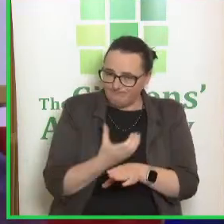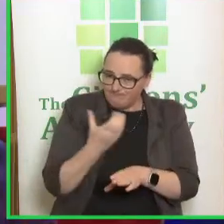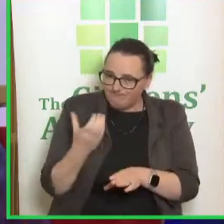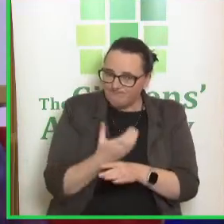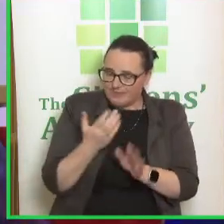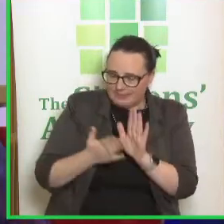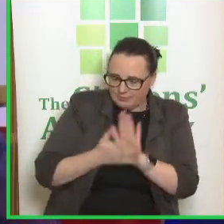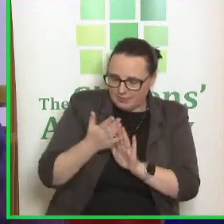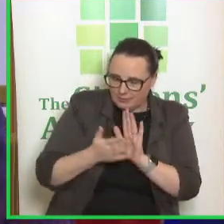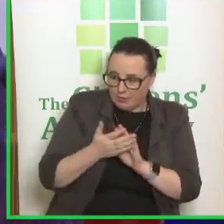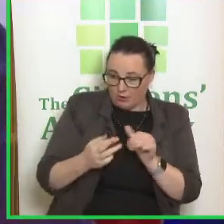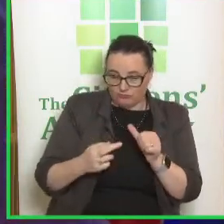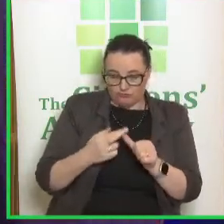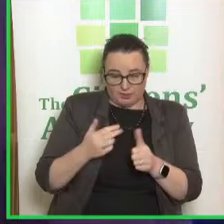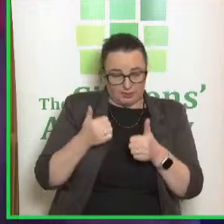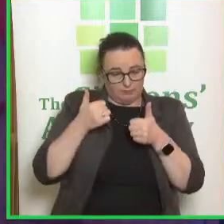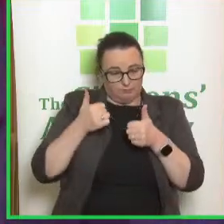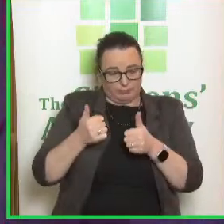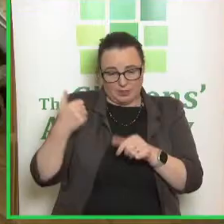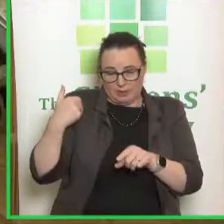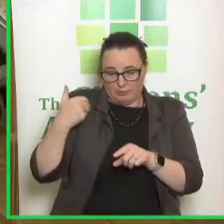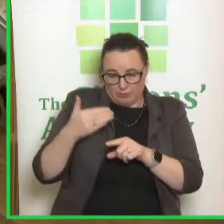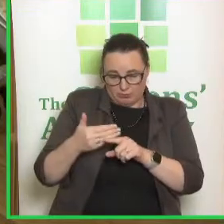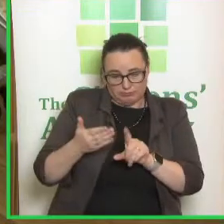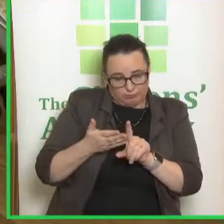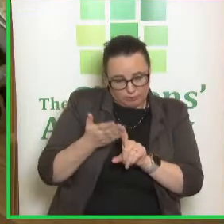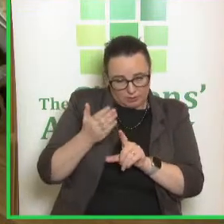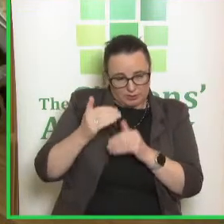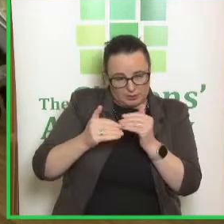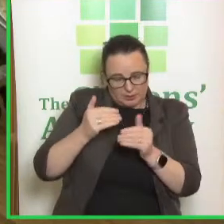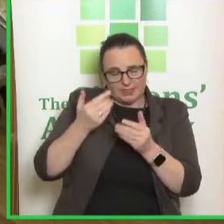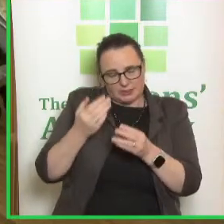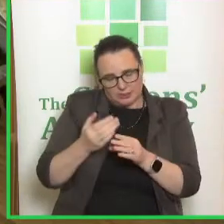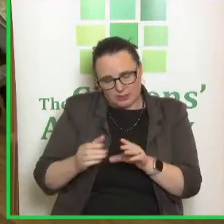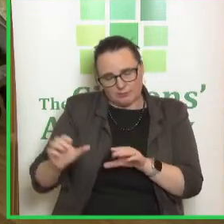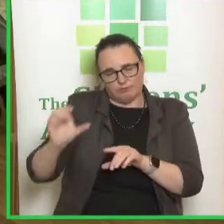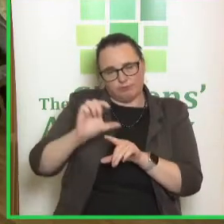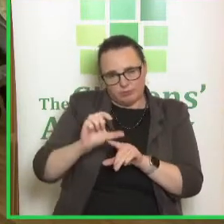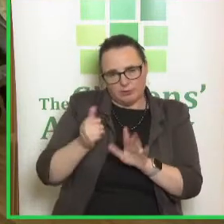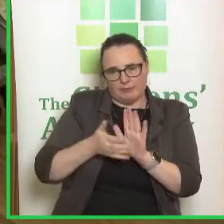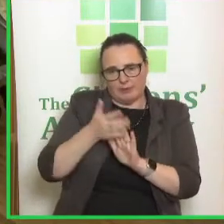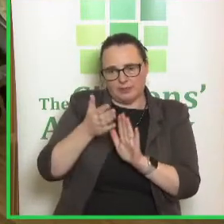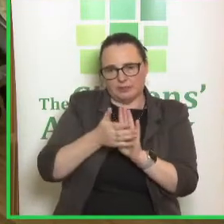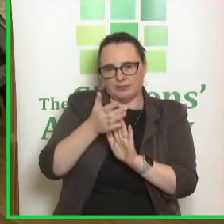the progress that has already been made. Thanks. Okay, just down the back. Yeah, we have.